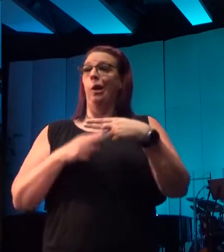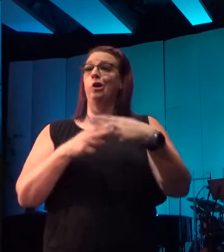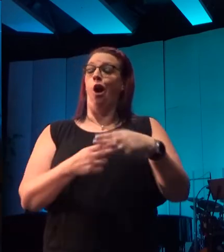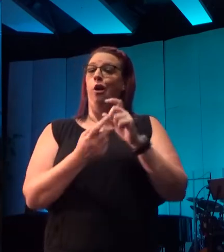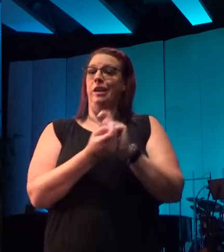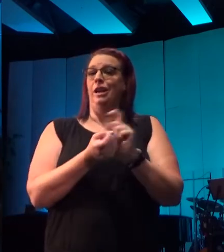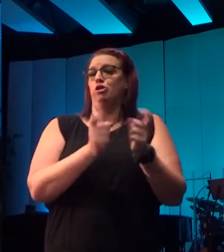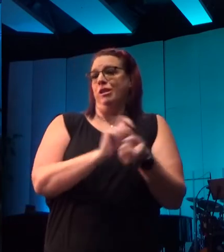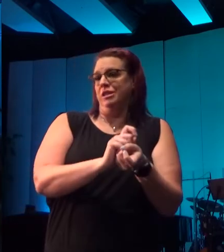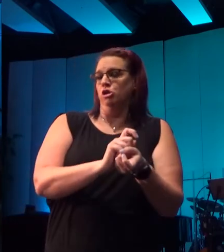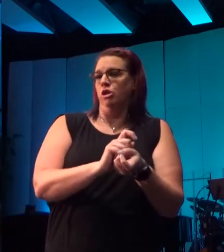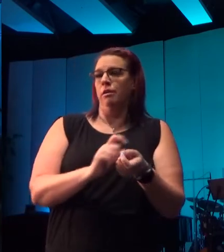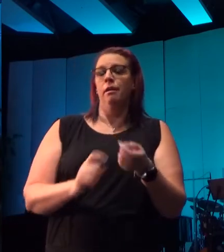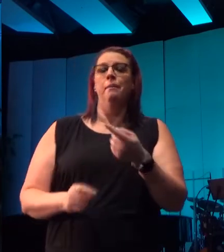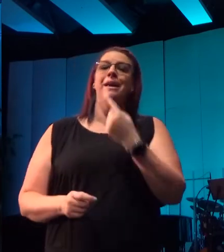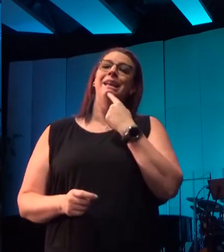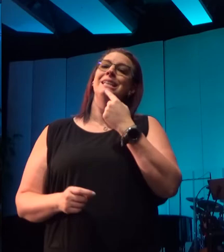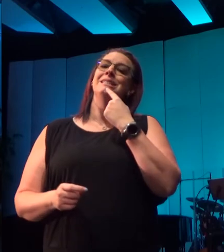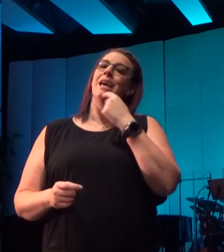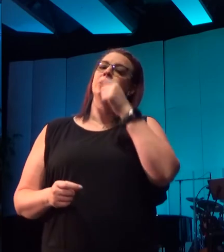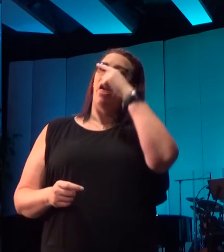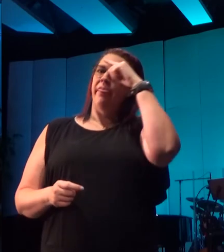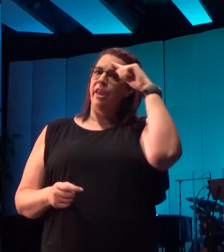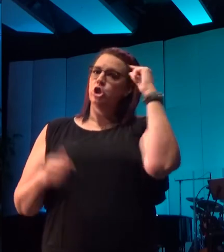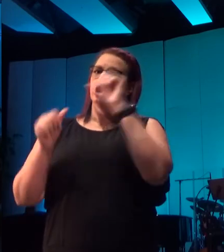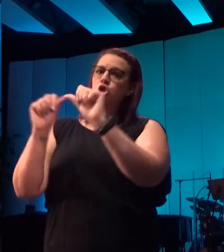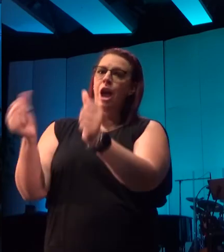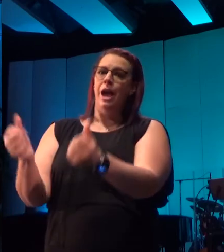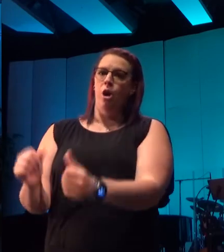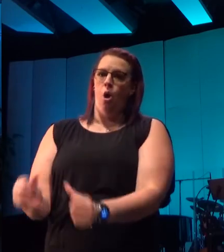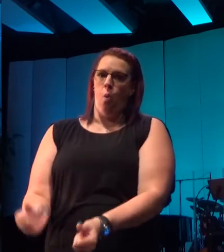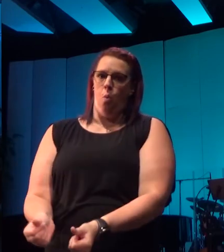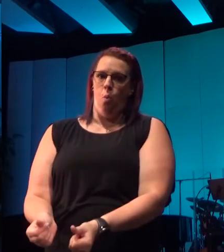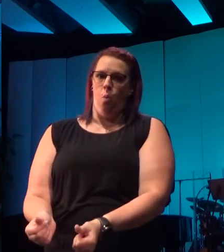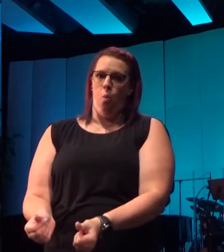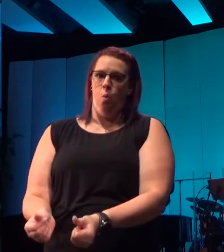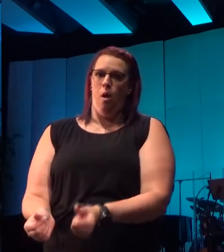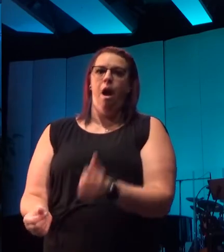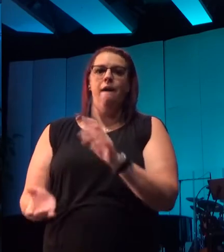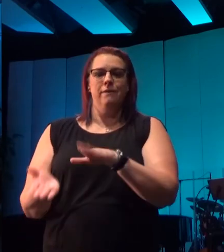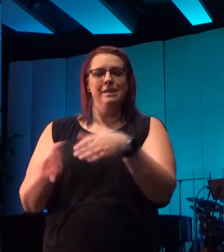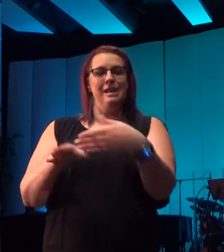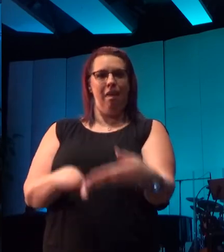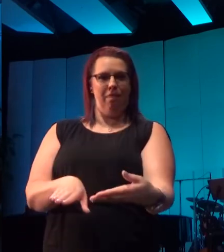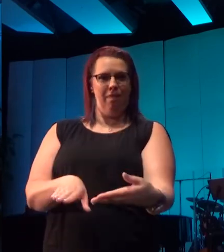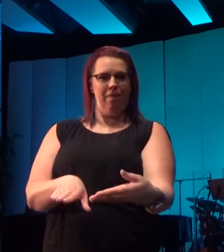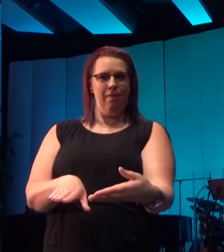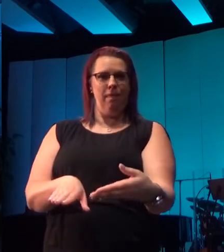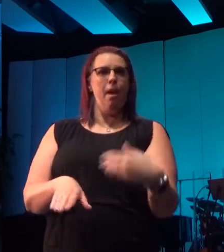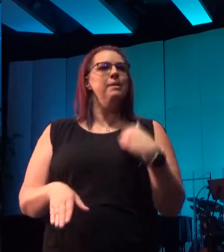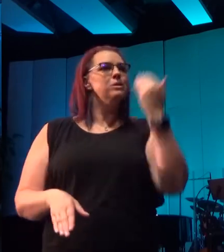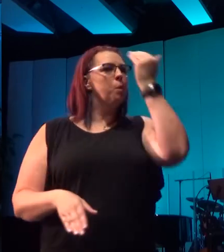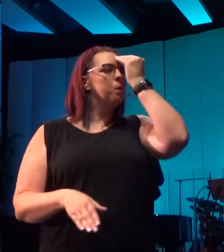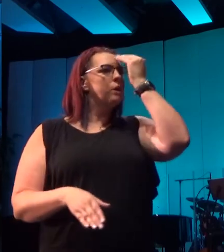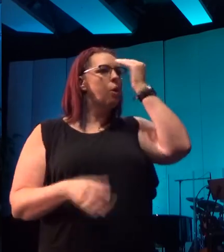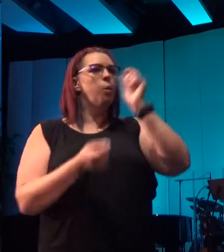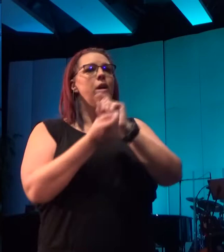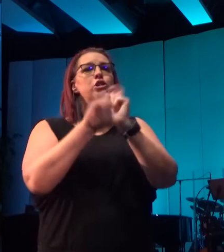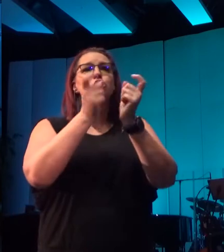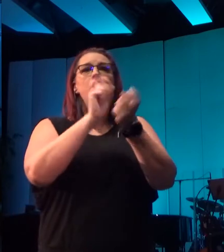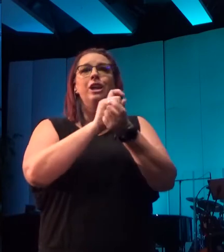says the shadow of death, because you know all of these changes happen at the surface of